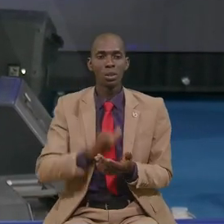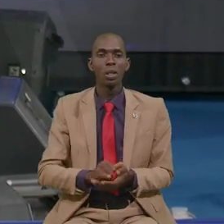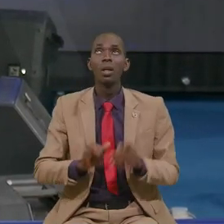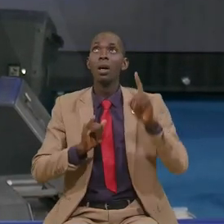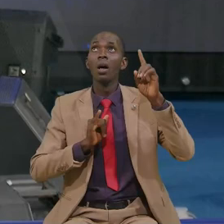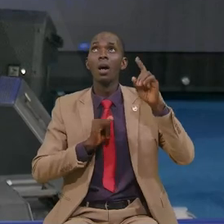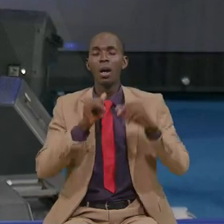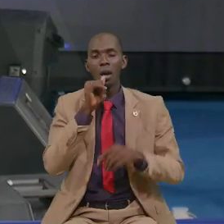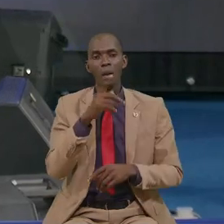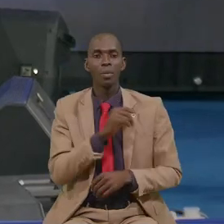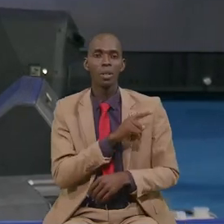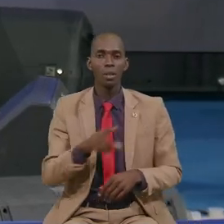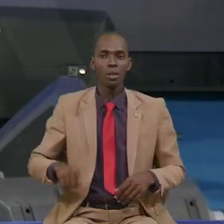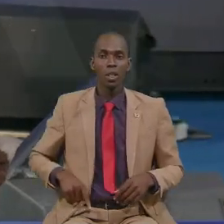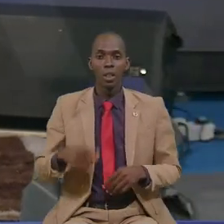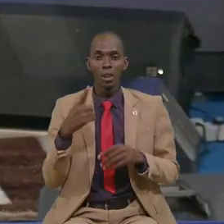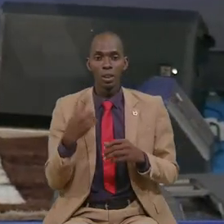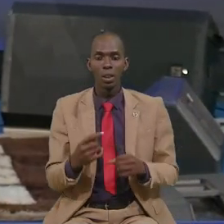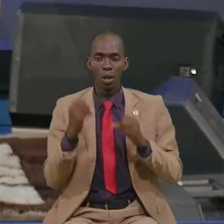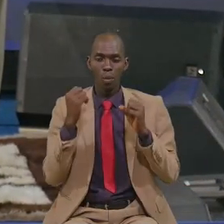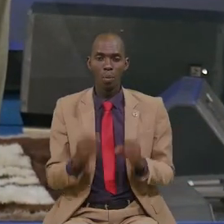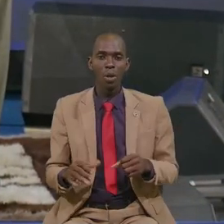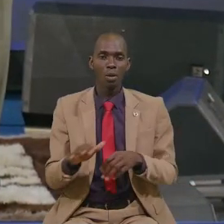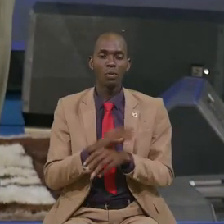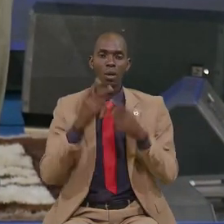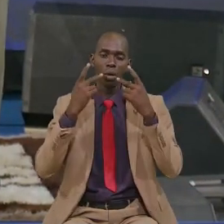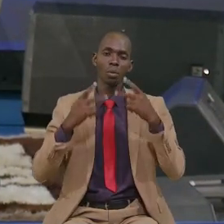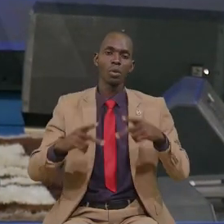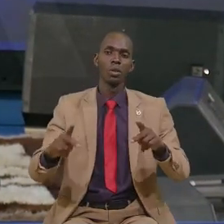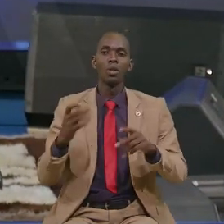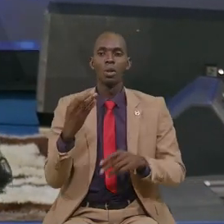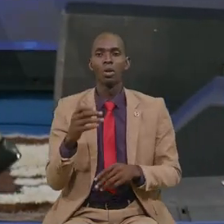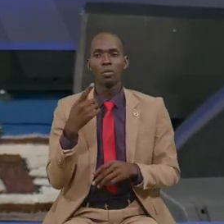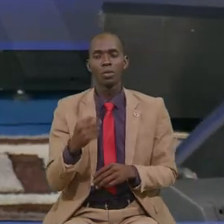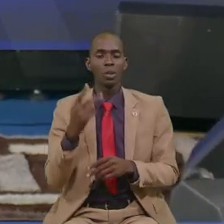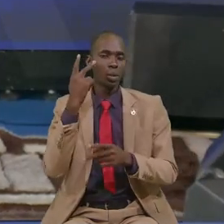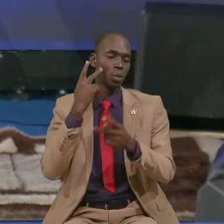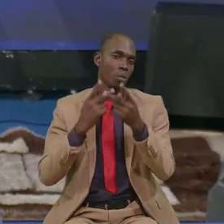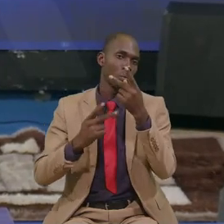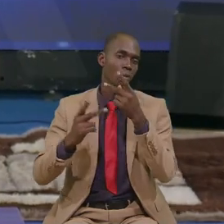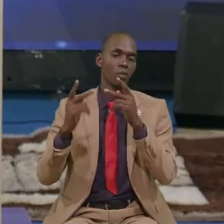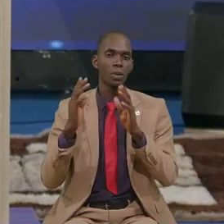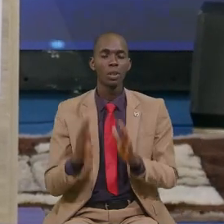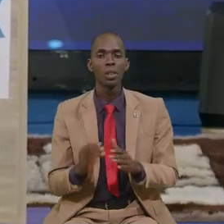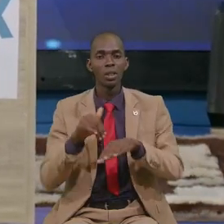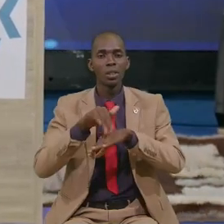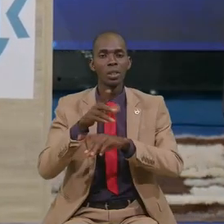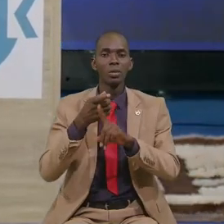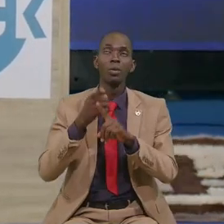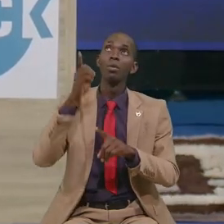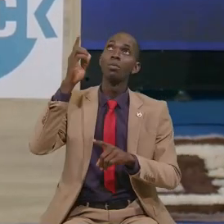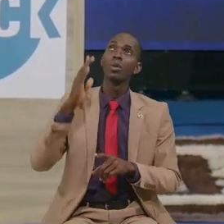the Lord. The powerful proclamation of the prophet sent from God.